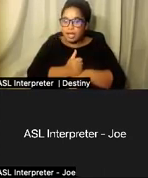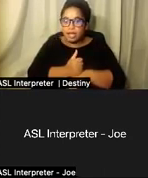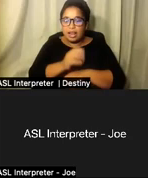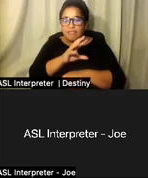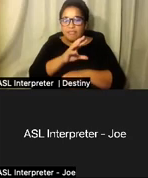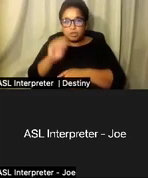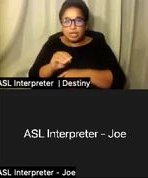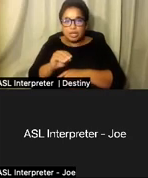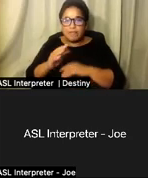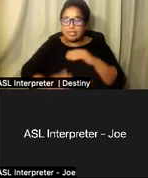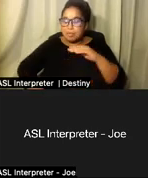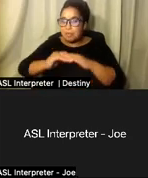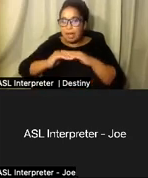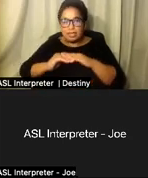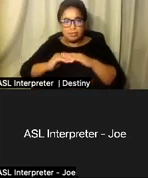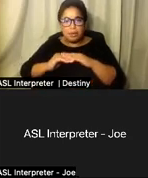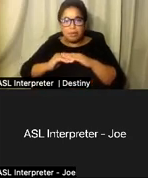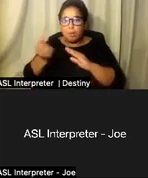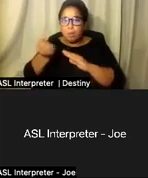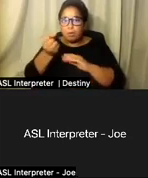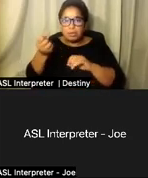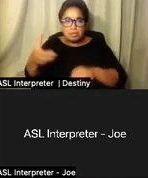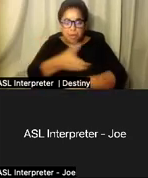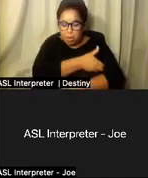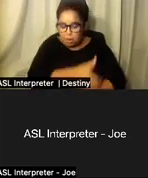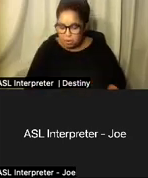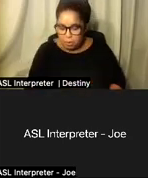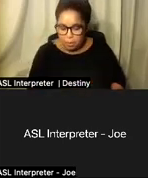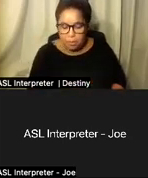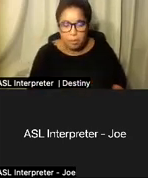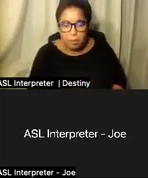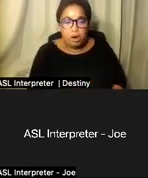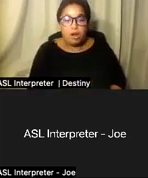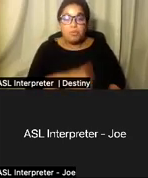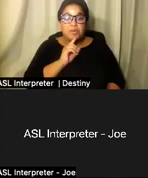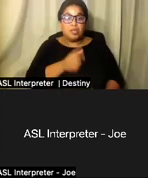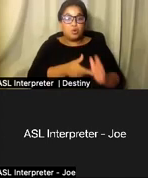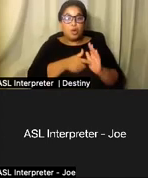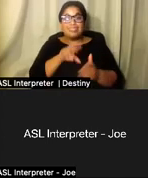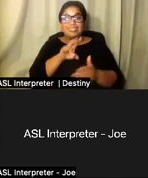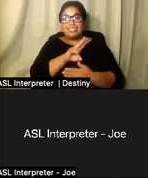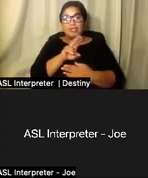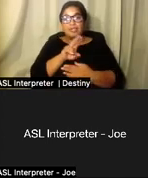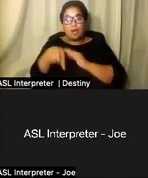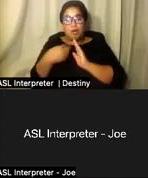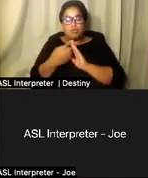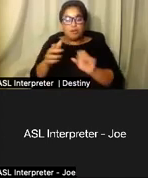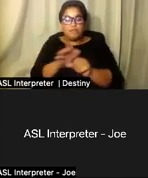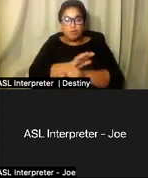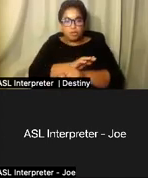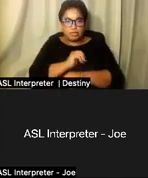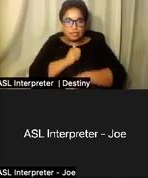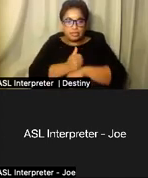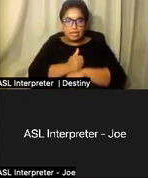50% of its maximum holding power. So, and it takes 72 hours to hold for that bond to completely set. You can see how it's different